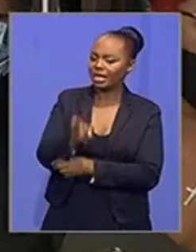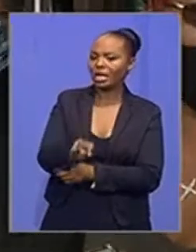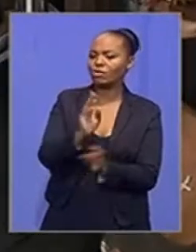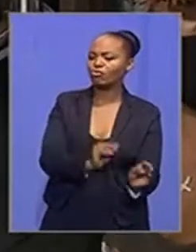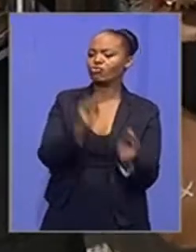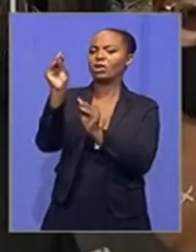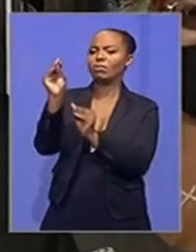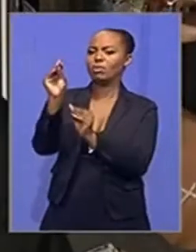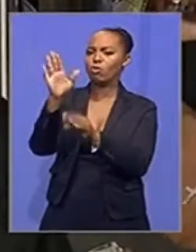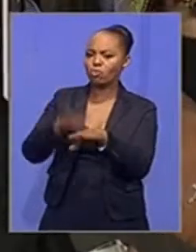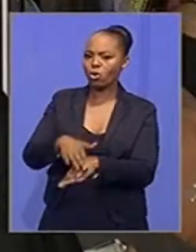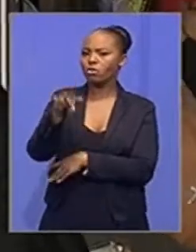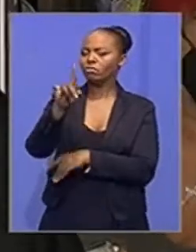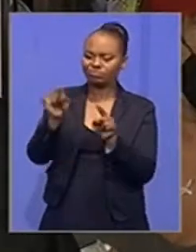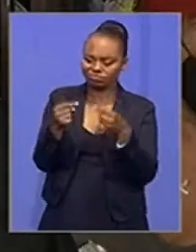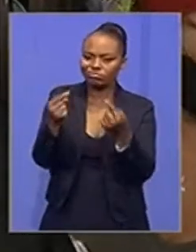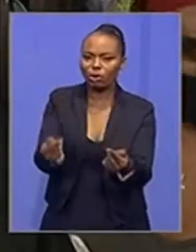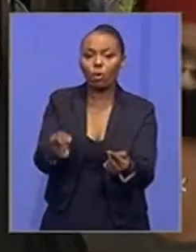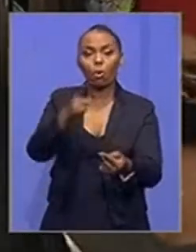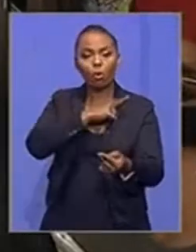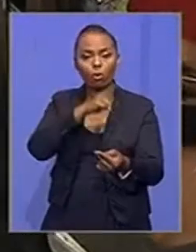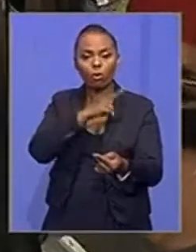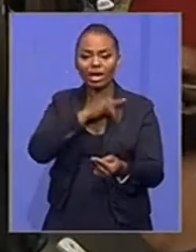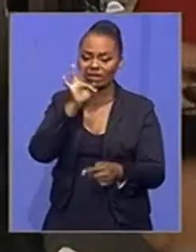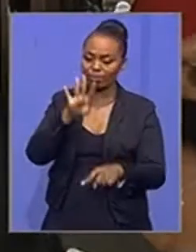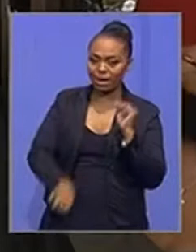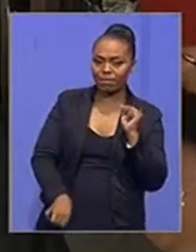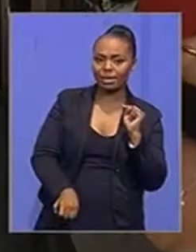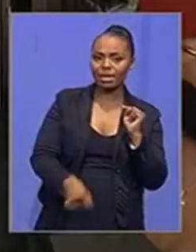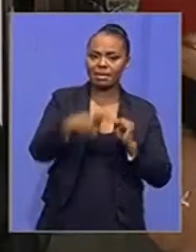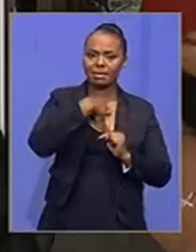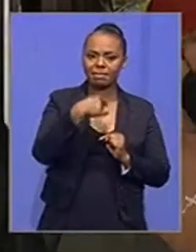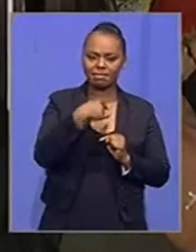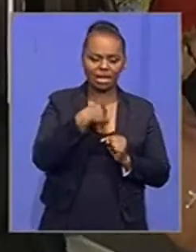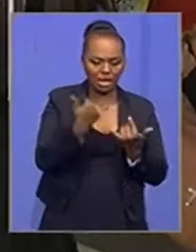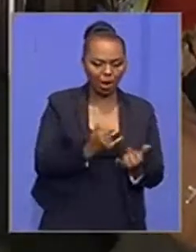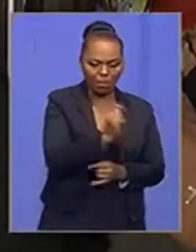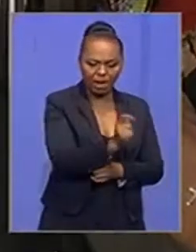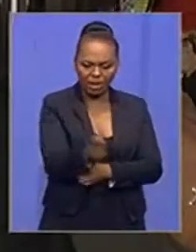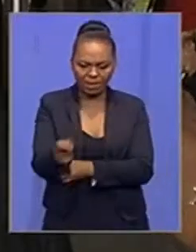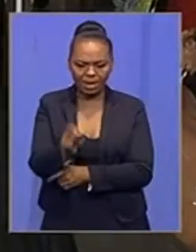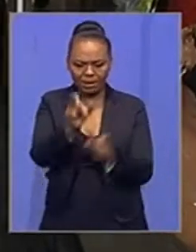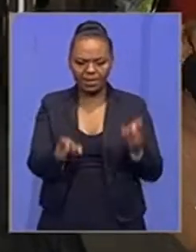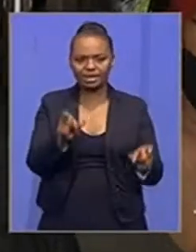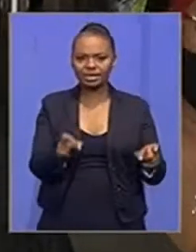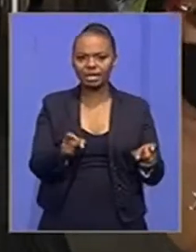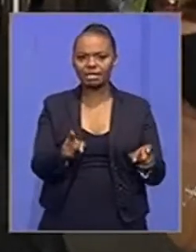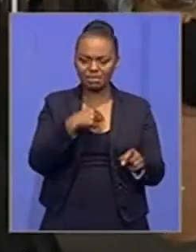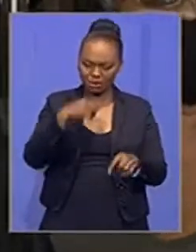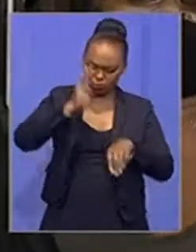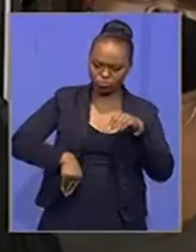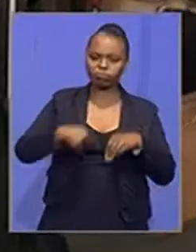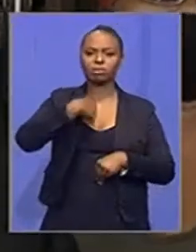without due process because if they find that I now paid people who did not deserve it becomes a problem for me